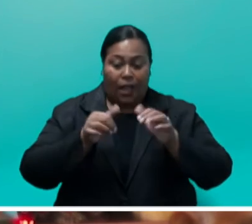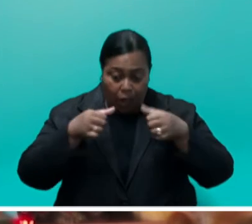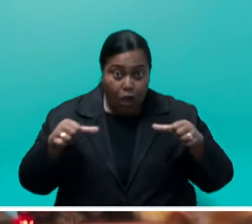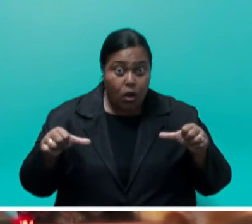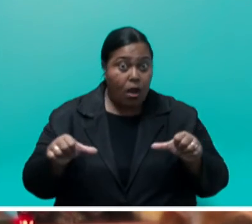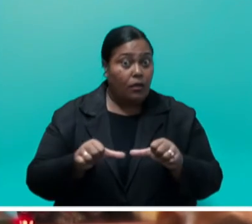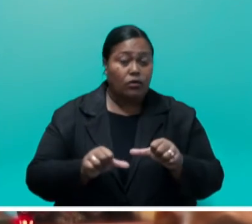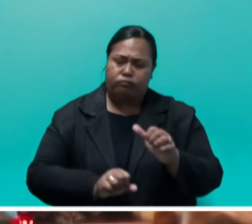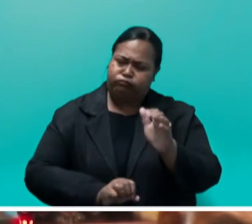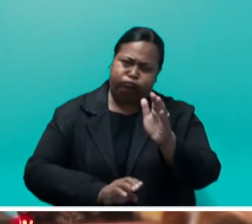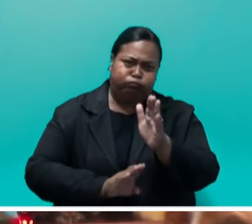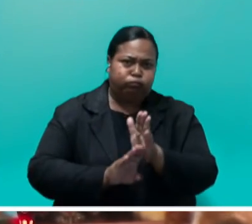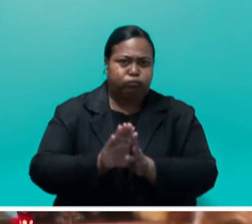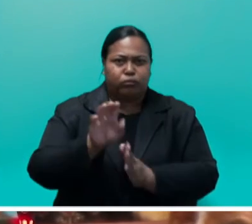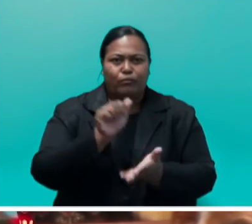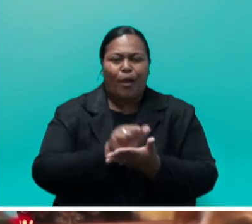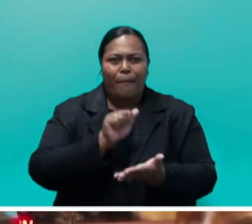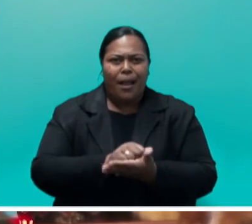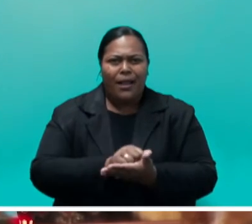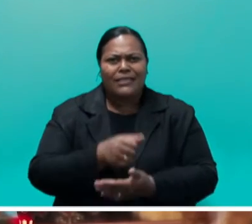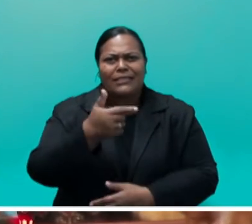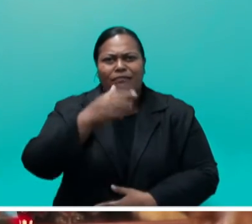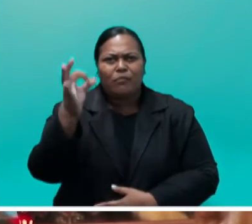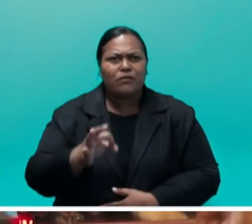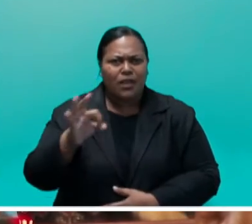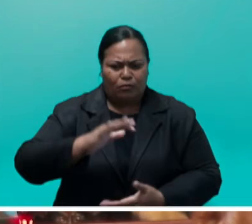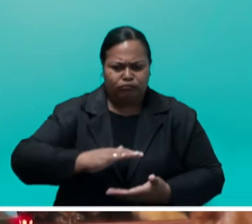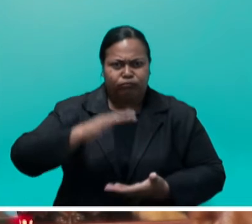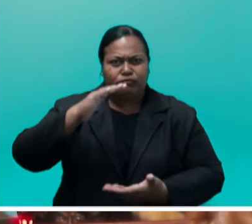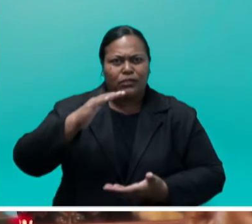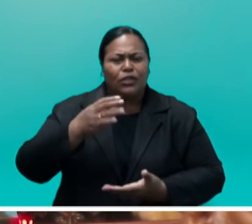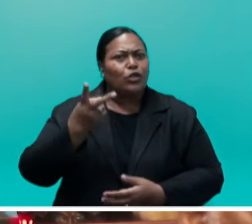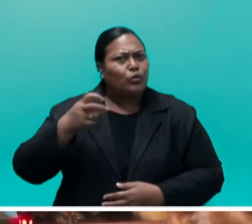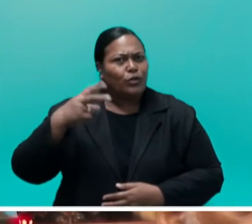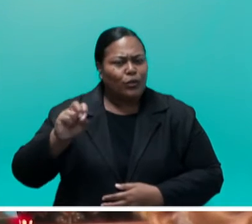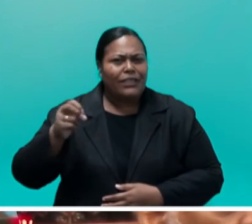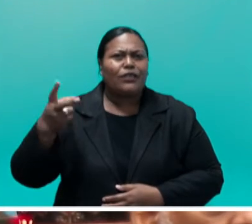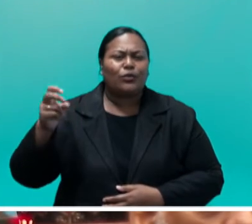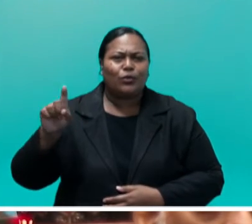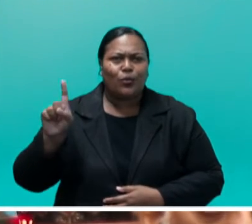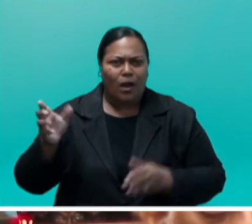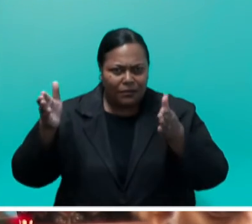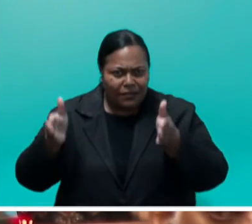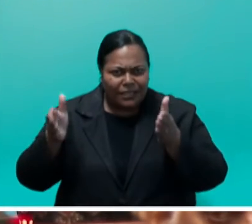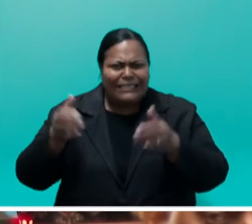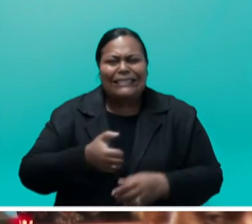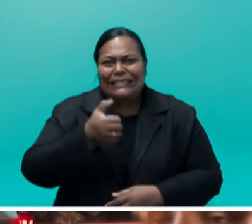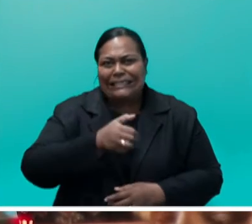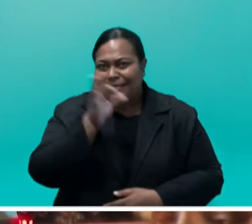sector grew its agriculture production by 7% in the 2020 to 2021 period and by